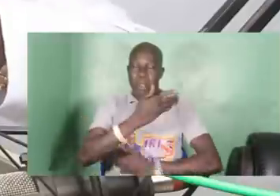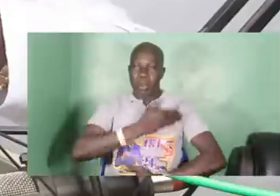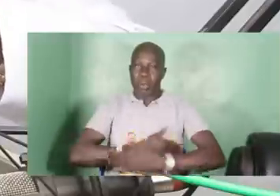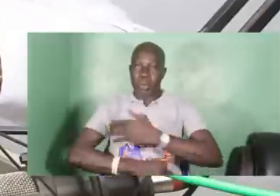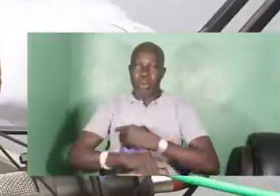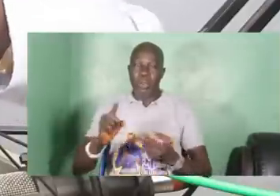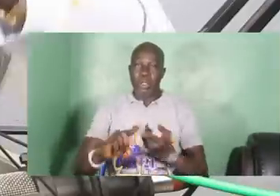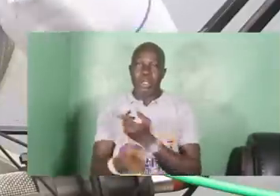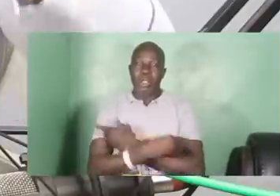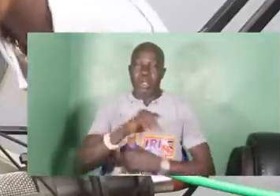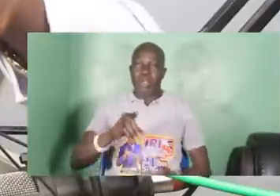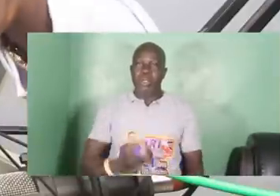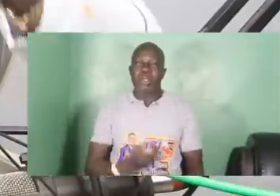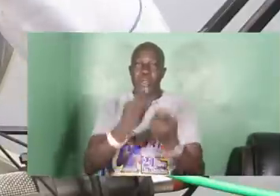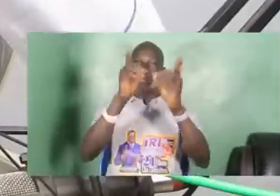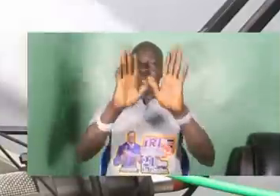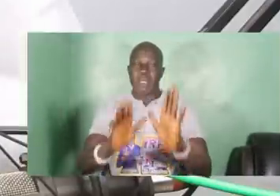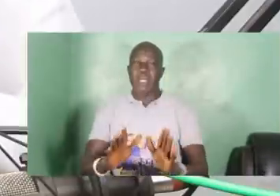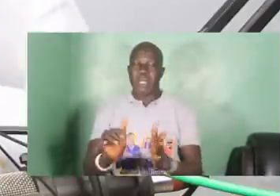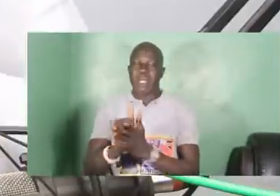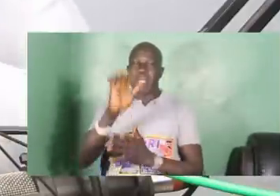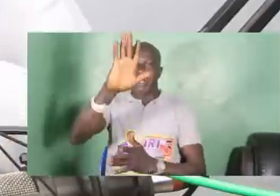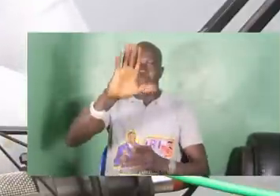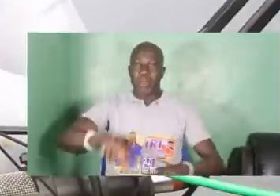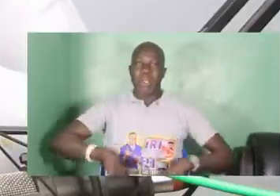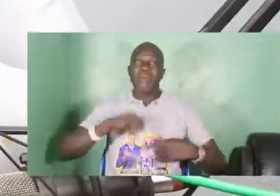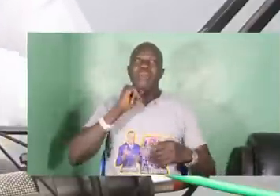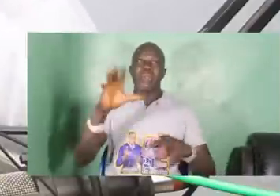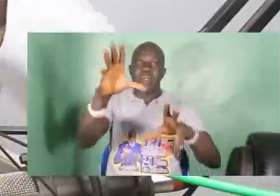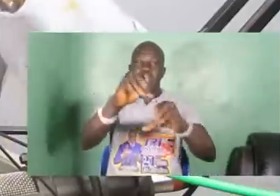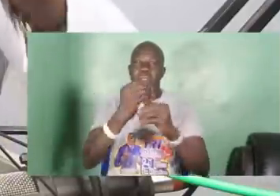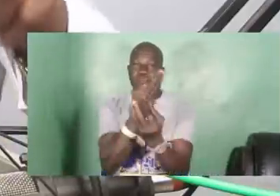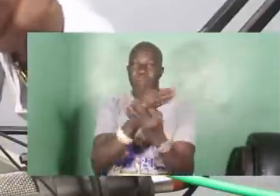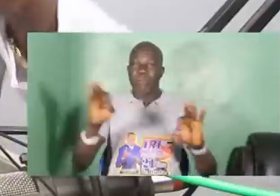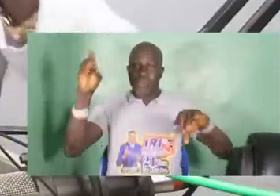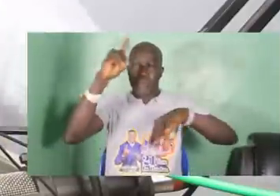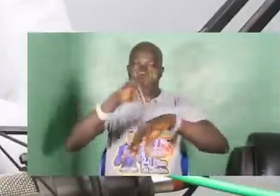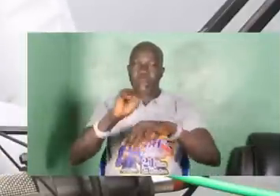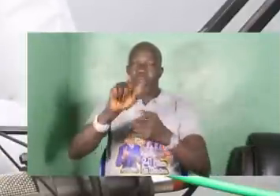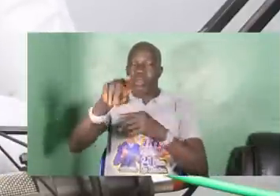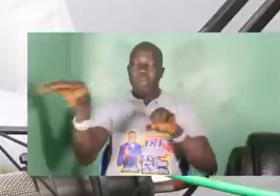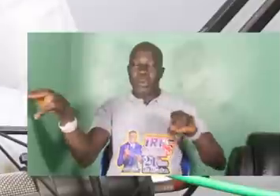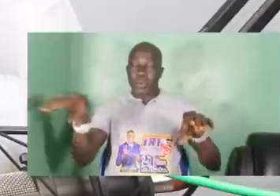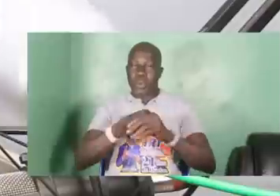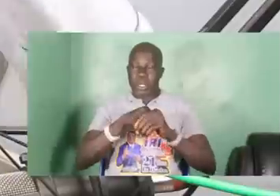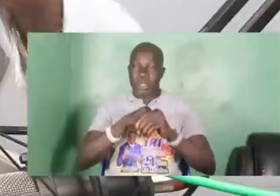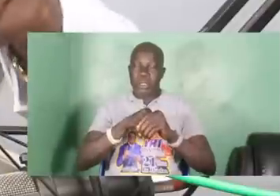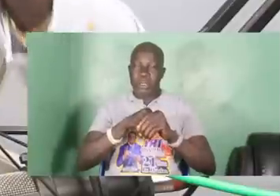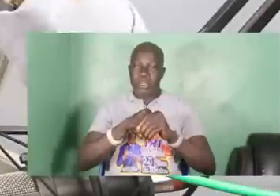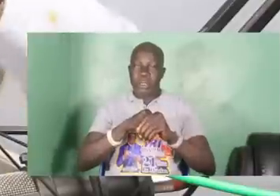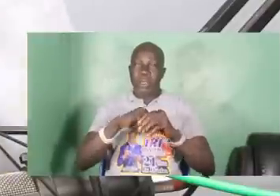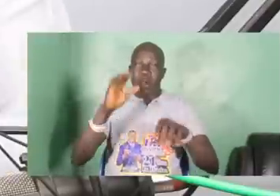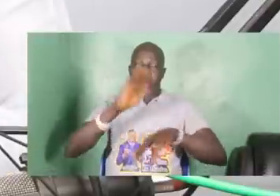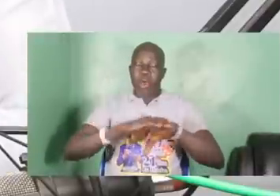that will born on the day of independence ti aye yin ogbo menera that your life did not receive freedom eyin ta se gbeyawo you that you did marry ni